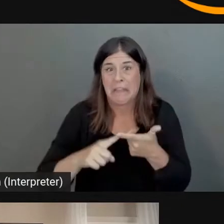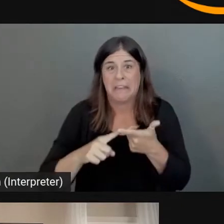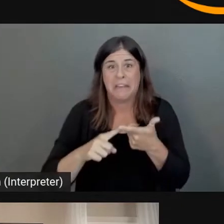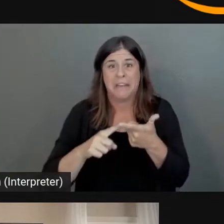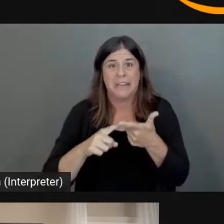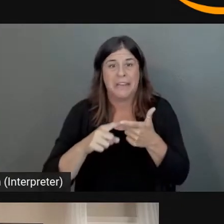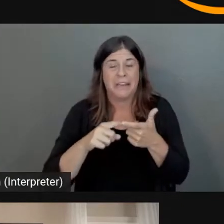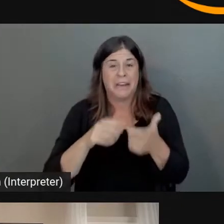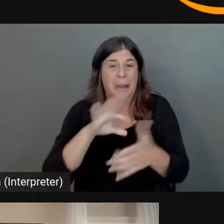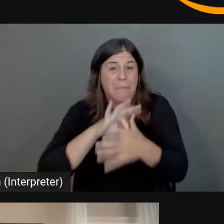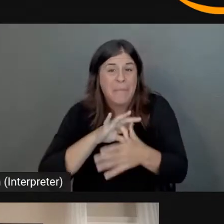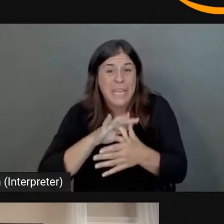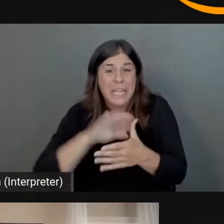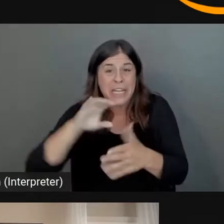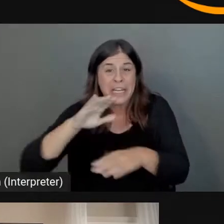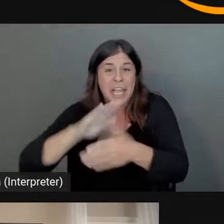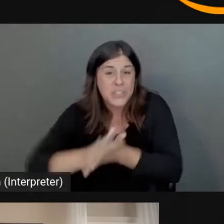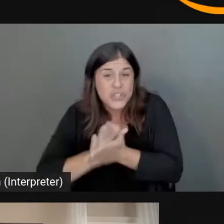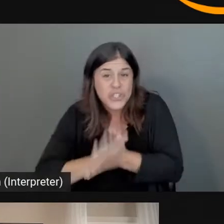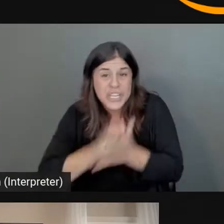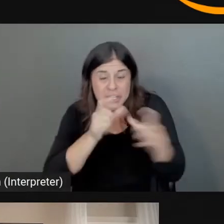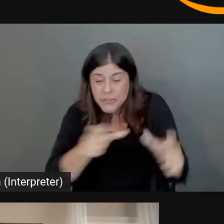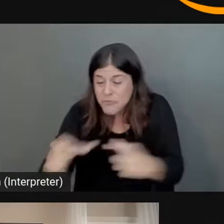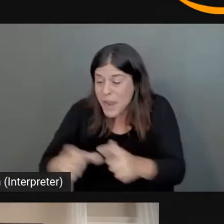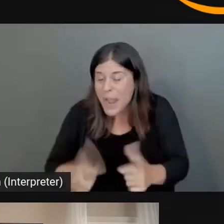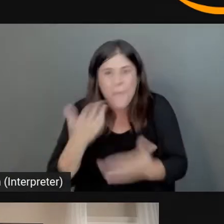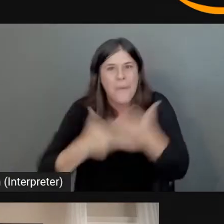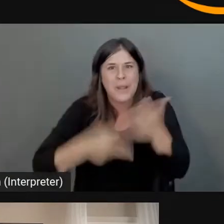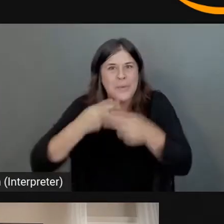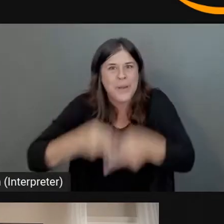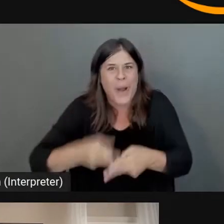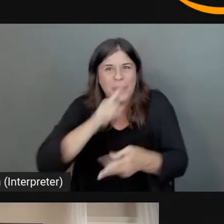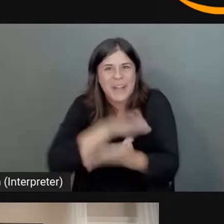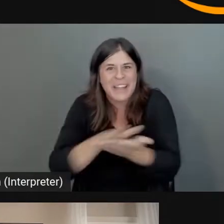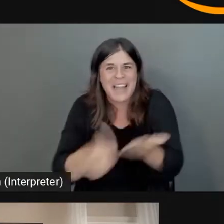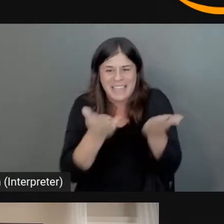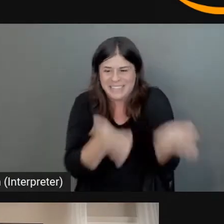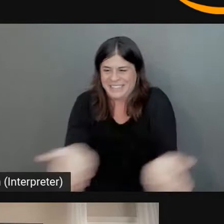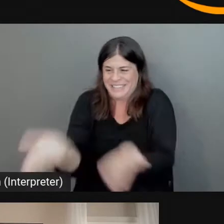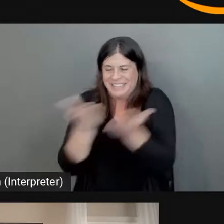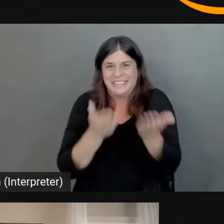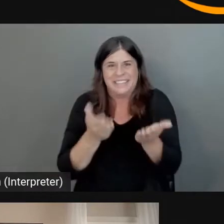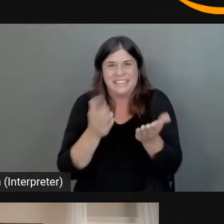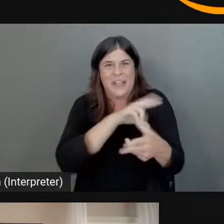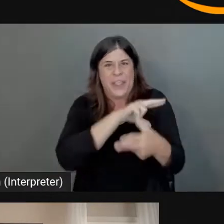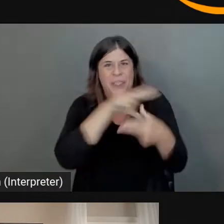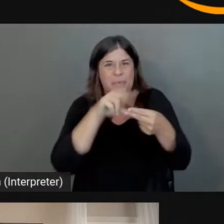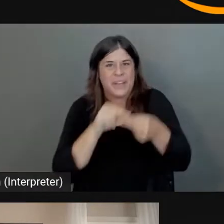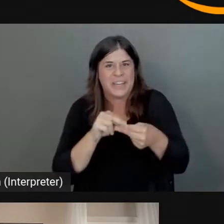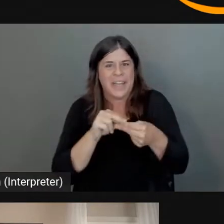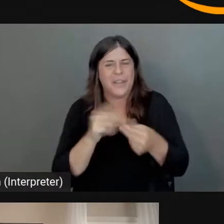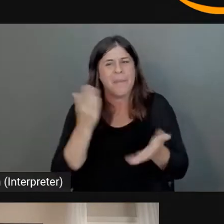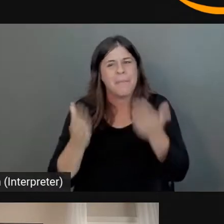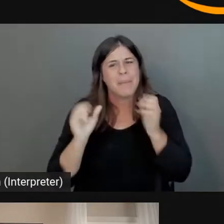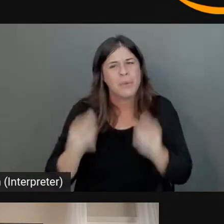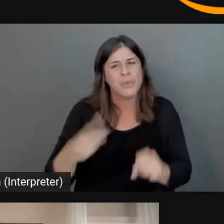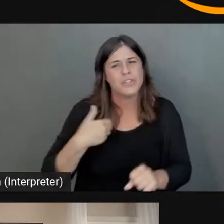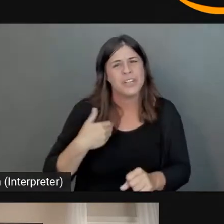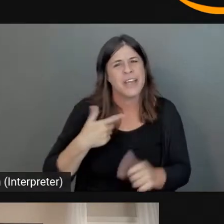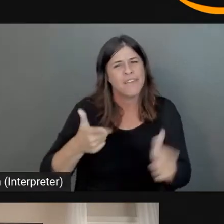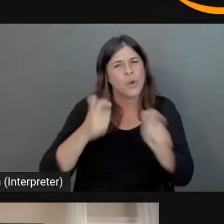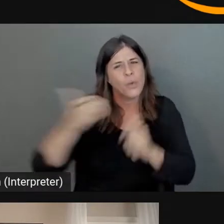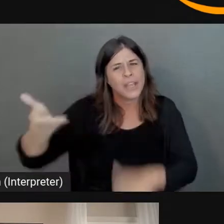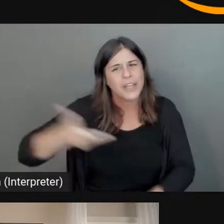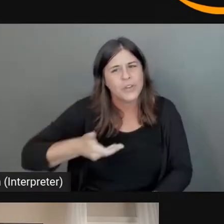exactly what the right word for it, but we've got them all nicely blended. Maybe we should give a quick